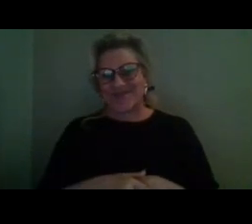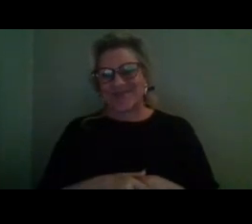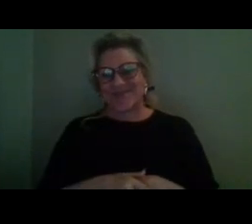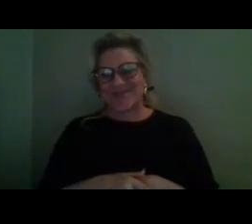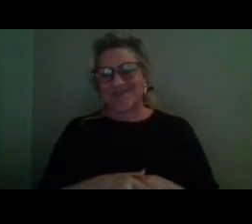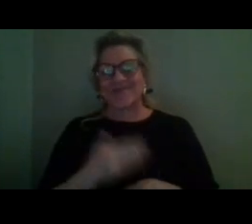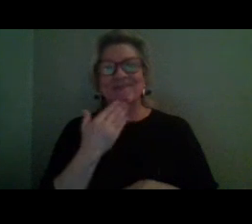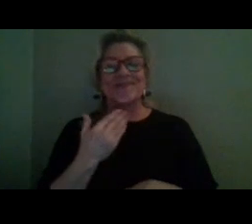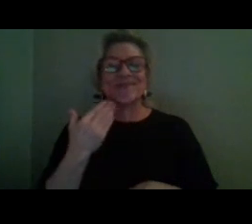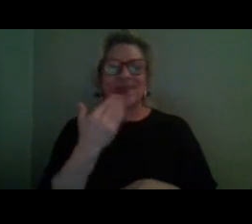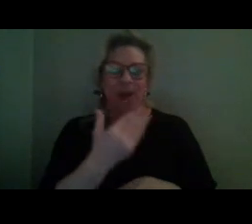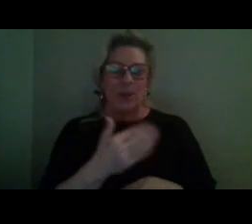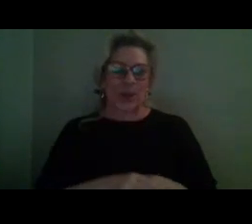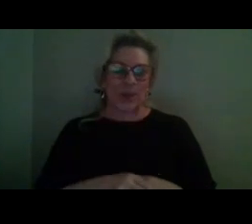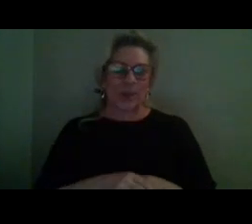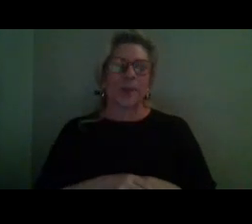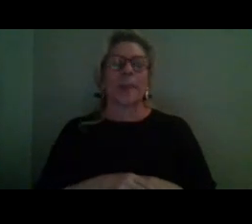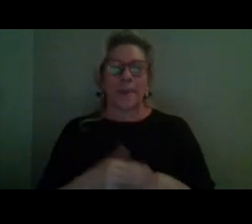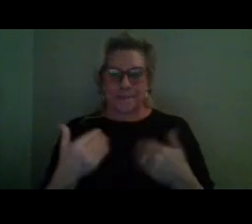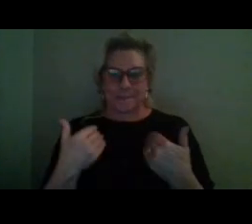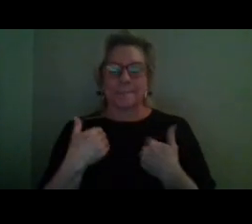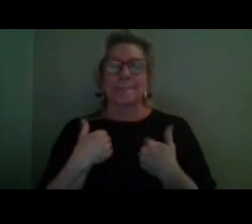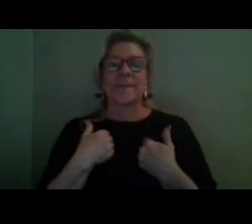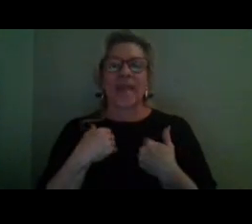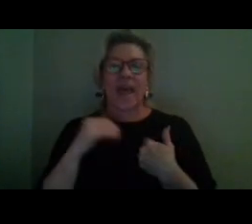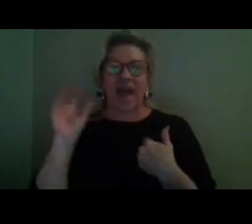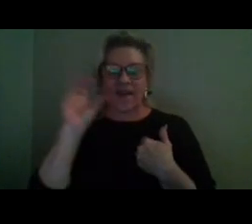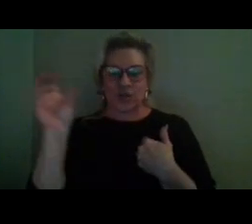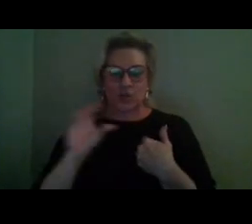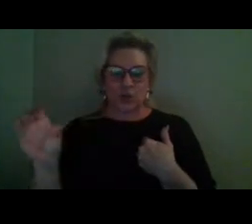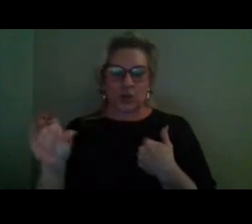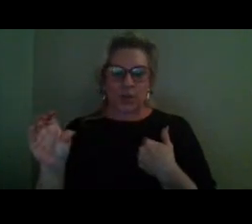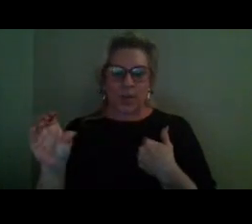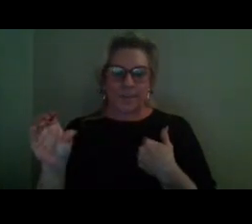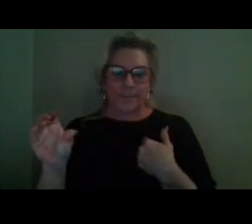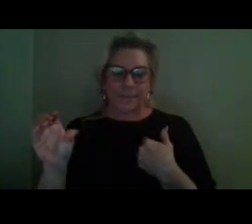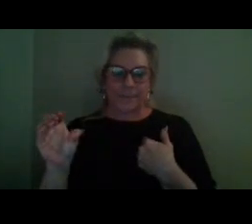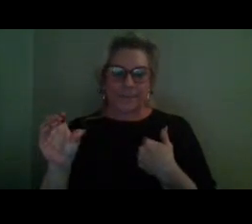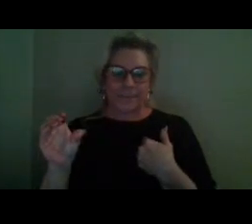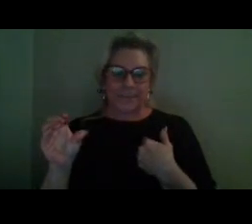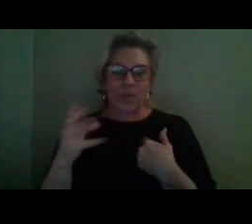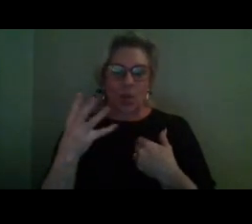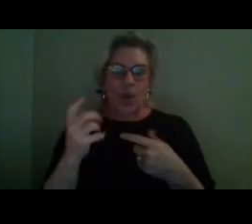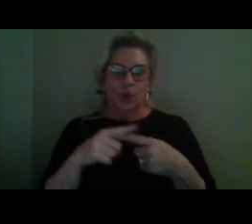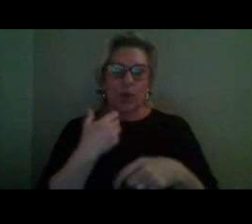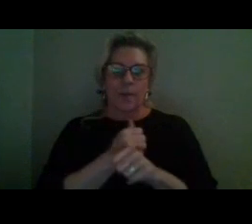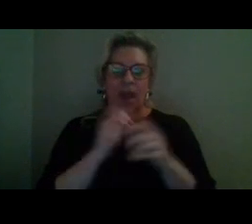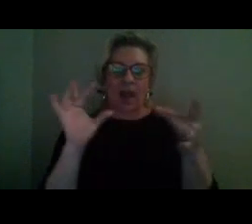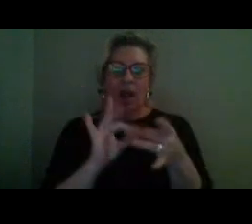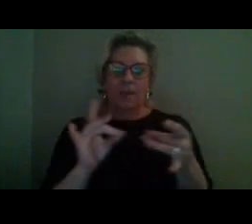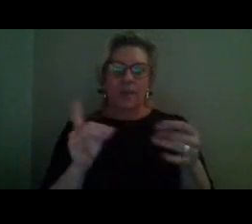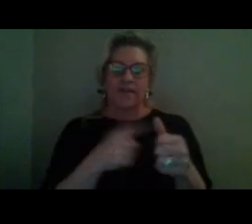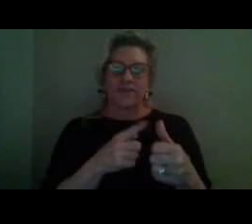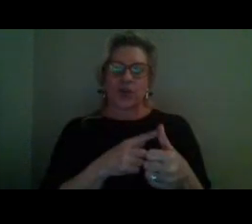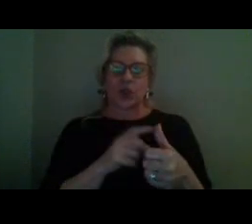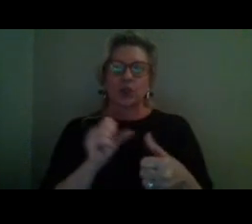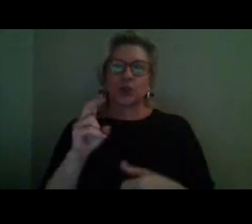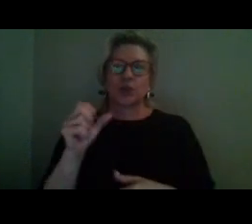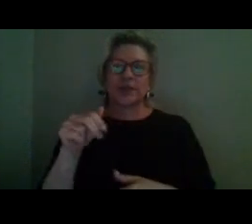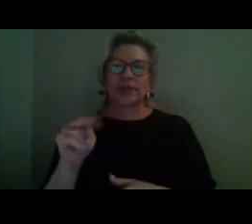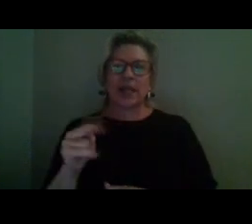Thank you, Chair Eager. Yes, we do have virtual attendees who are looking to comment on this item. Up first, we have Susan